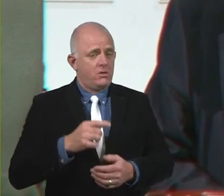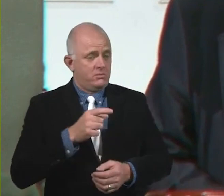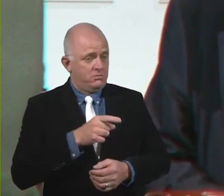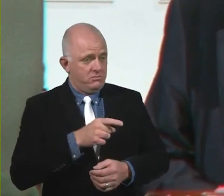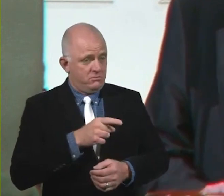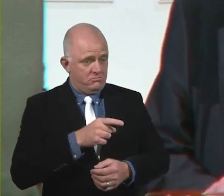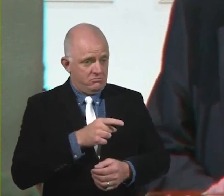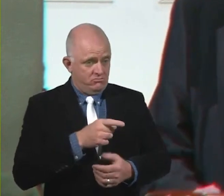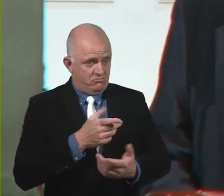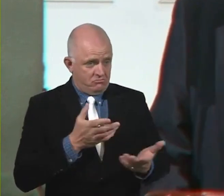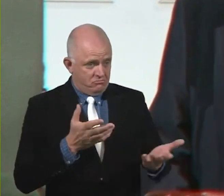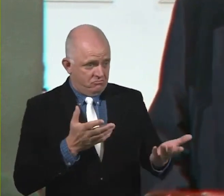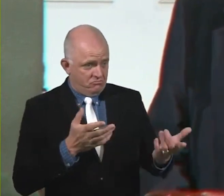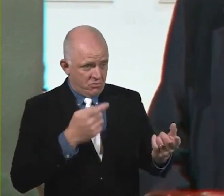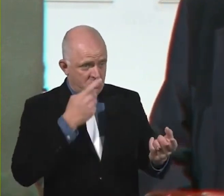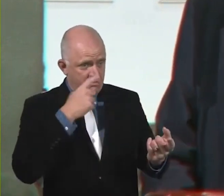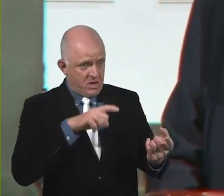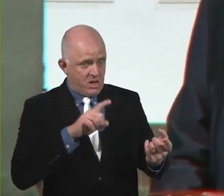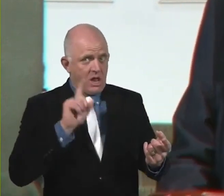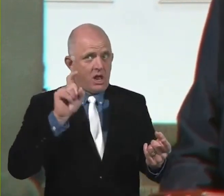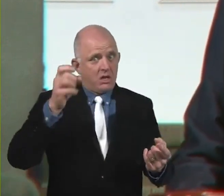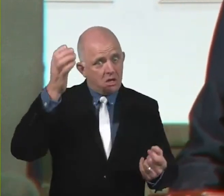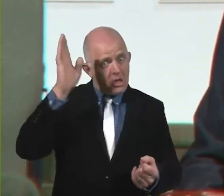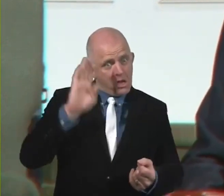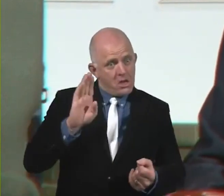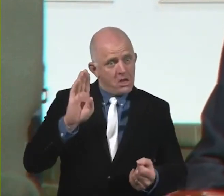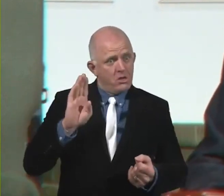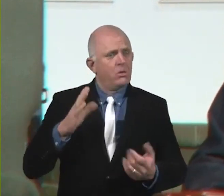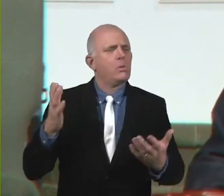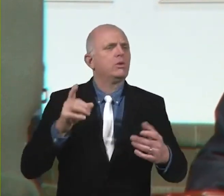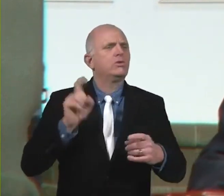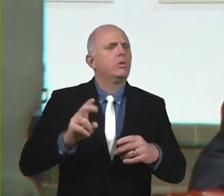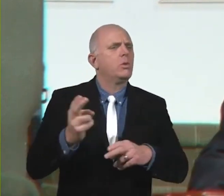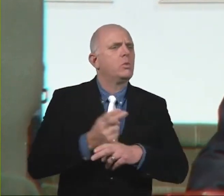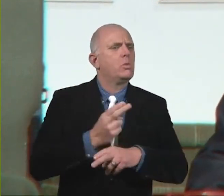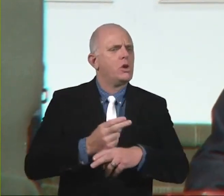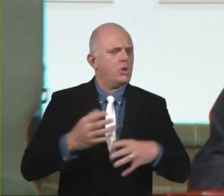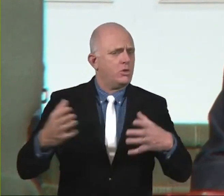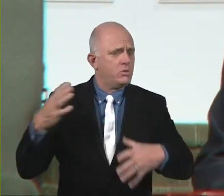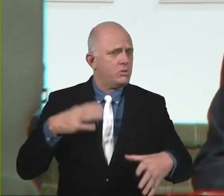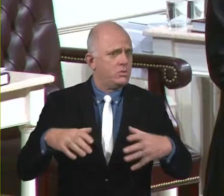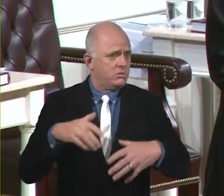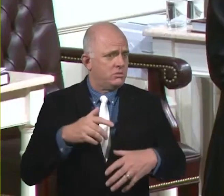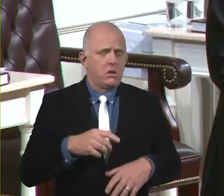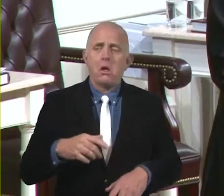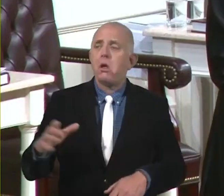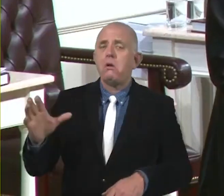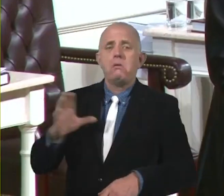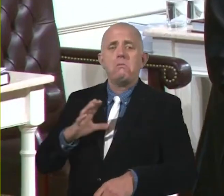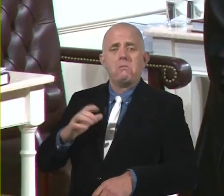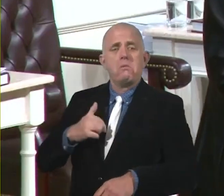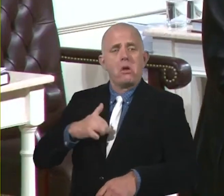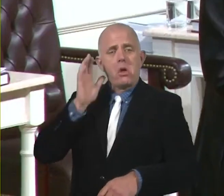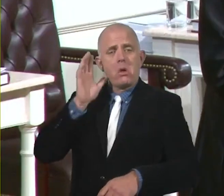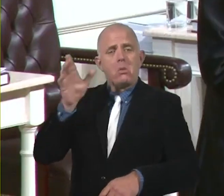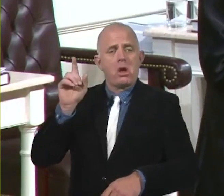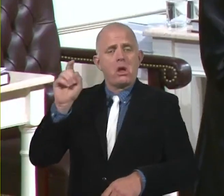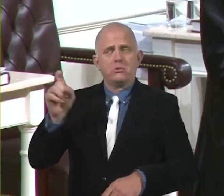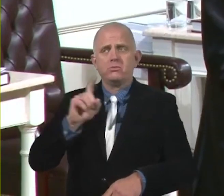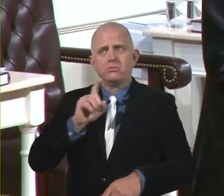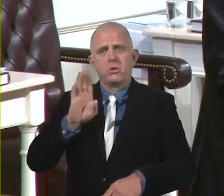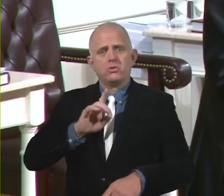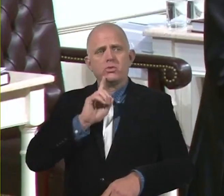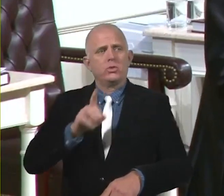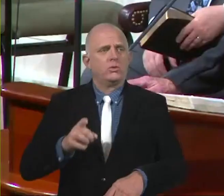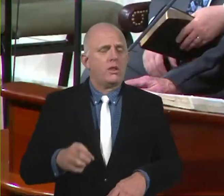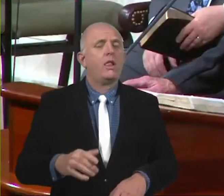the meantime, would you ask God what you ought to wear here? Yeah, he said, I sure will, preacher, I'll ask him. So he came in